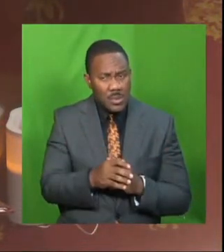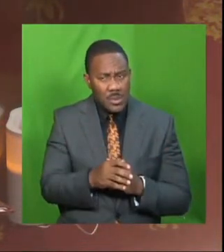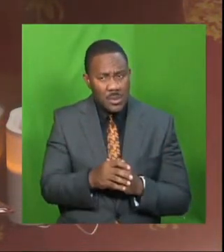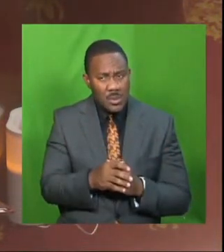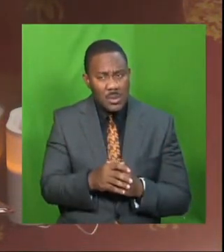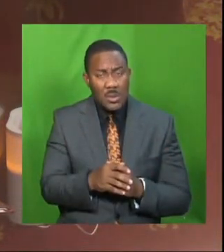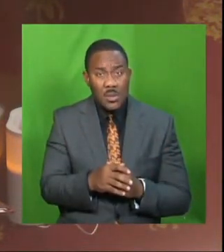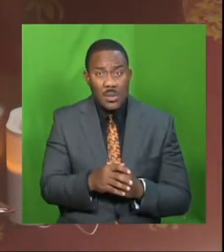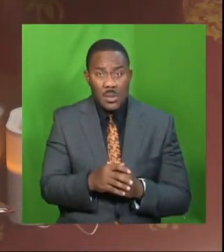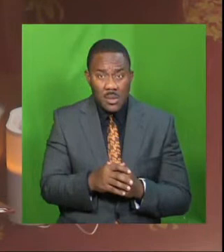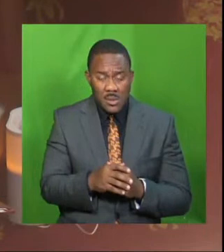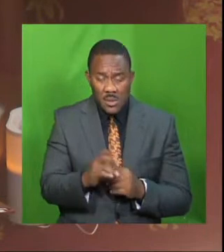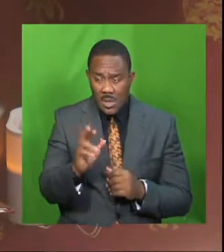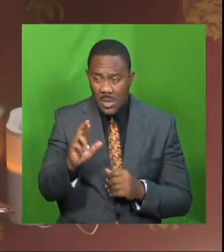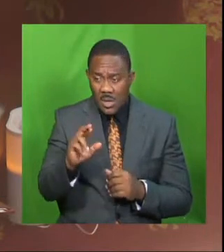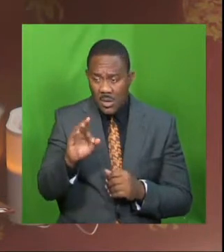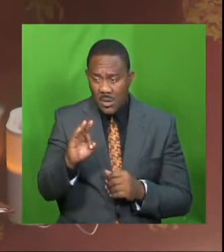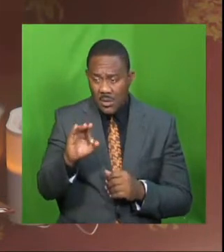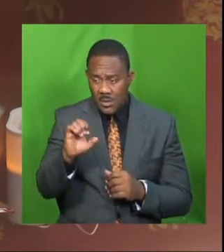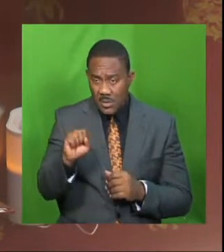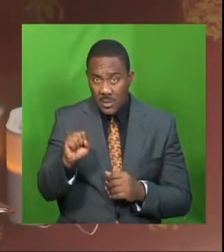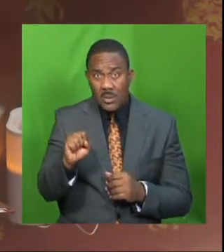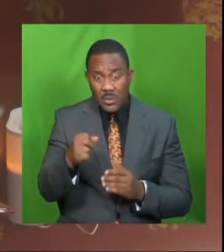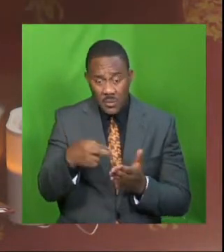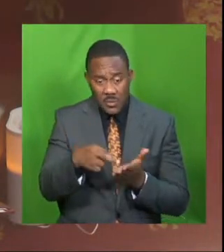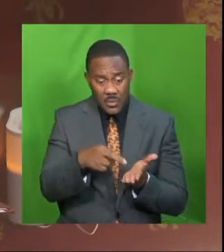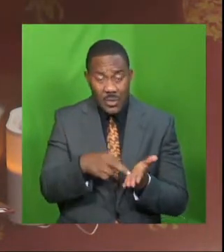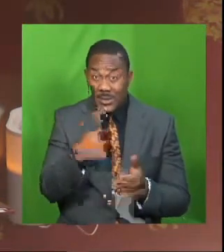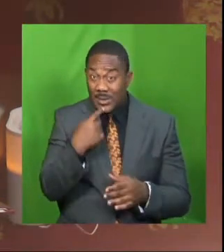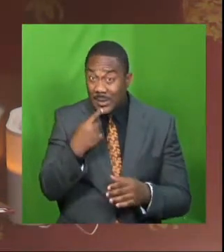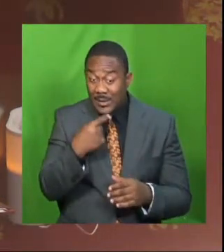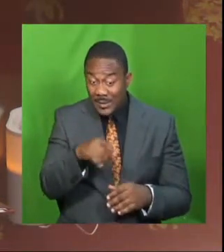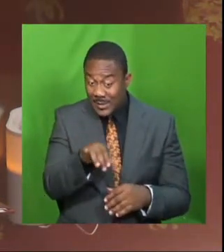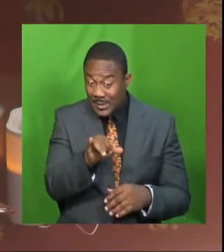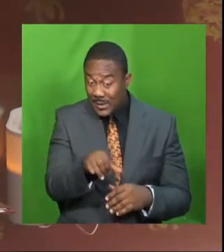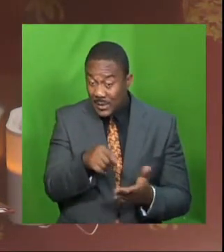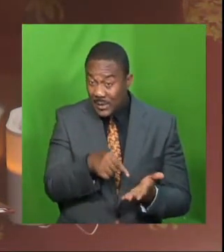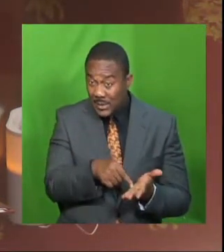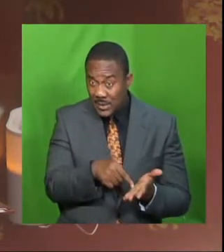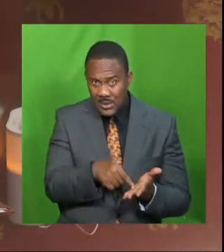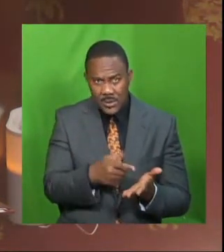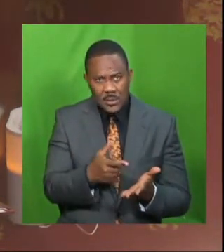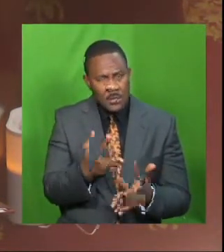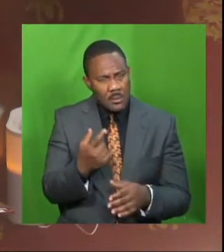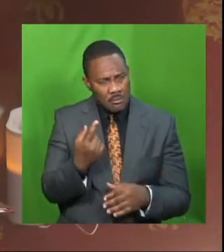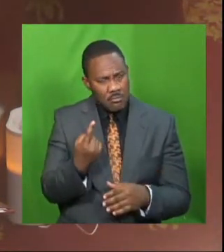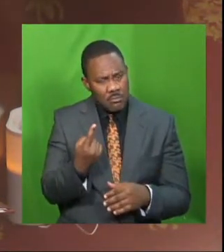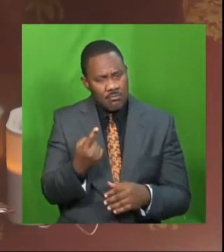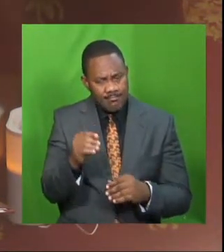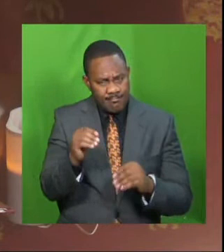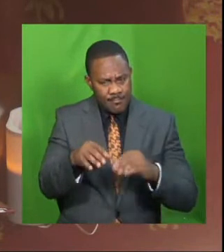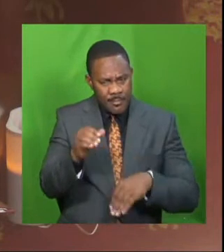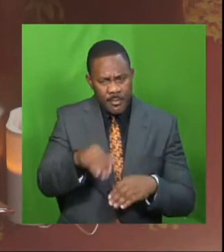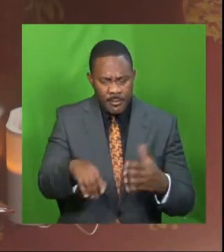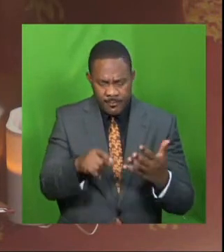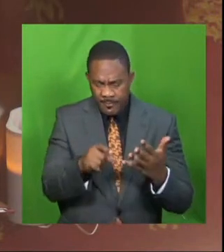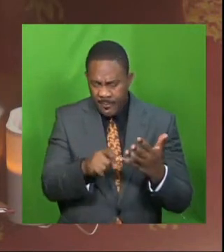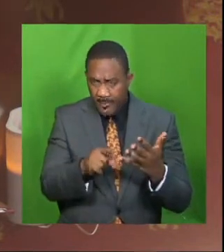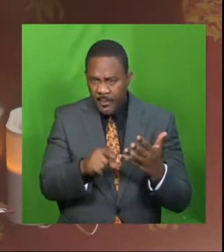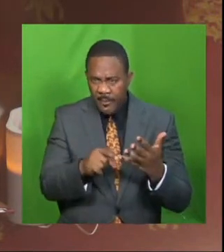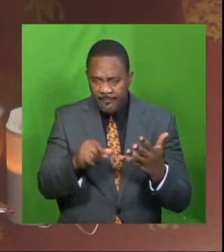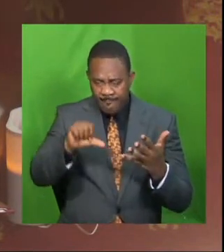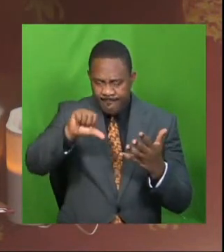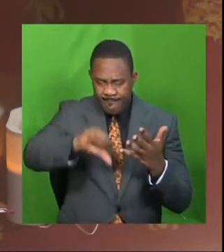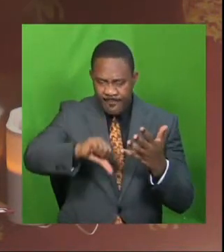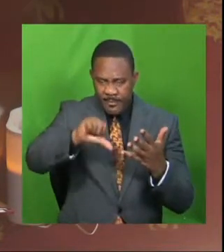Mr. Speaker, the RFS report mentions that it is one of the major contributors to our low ranking